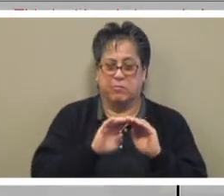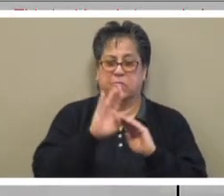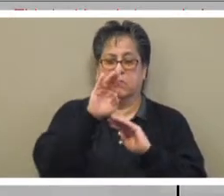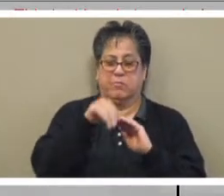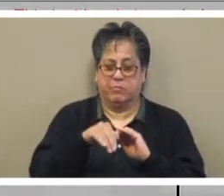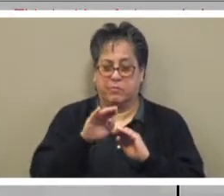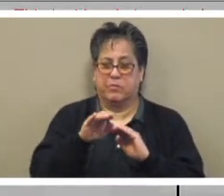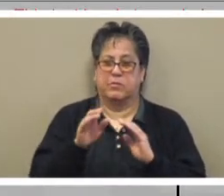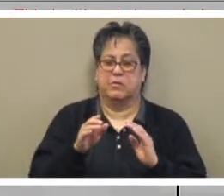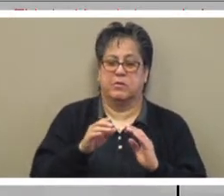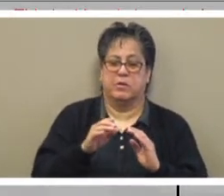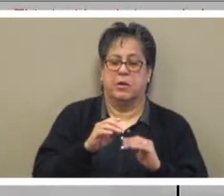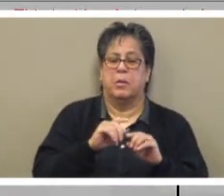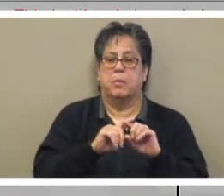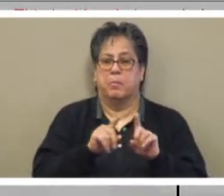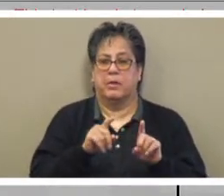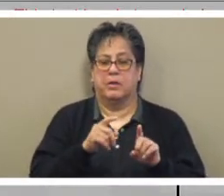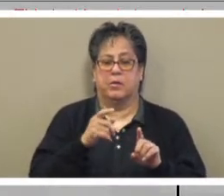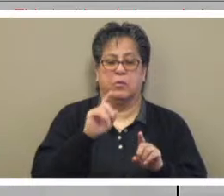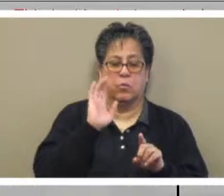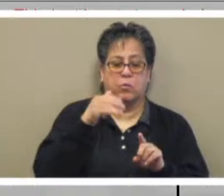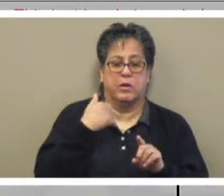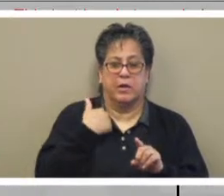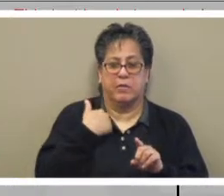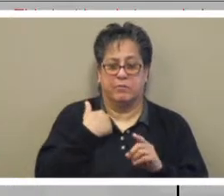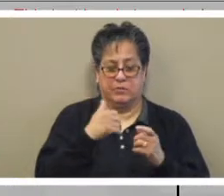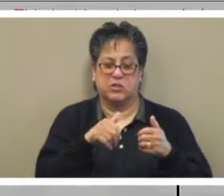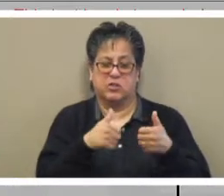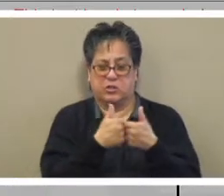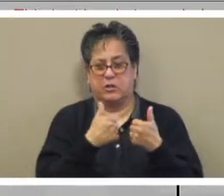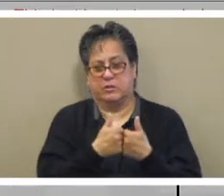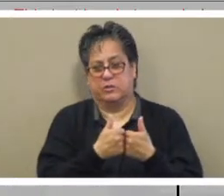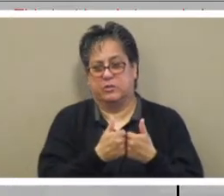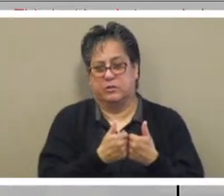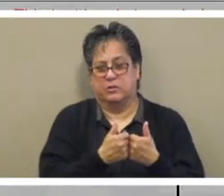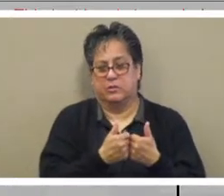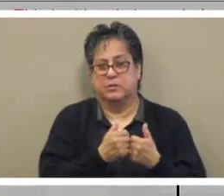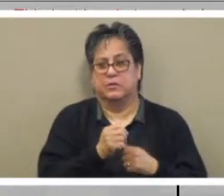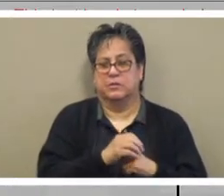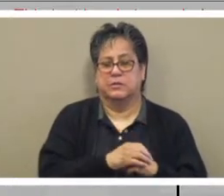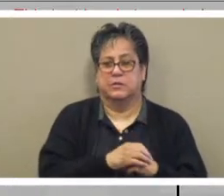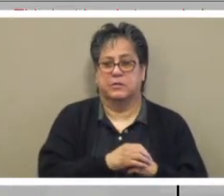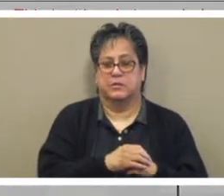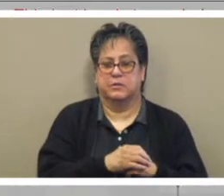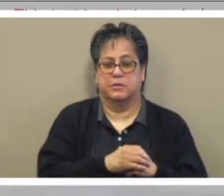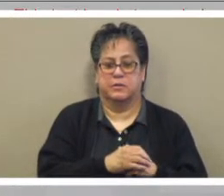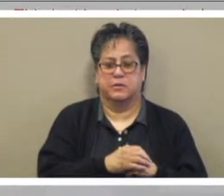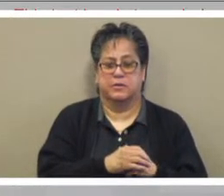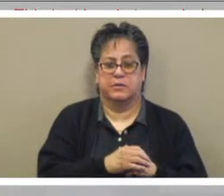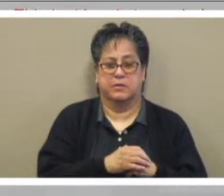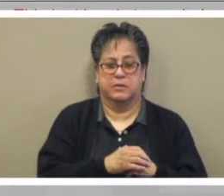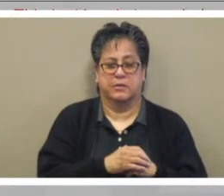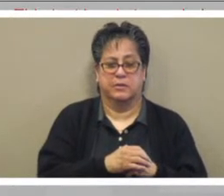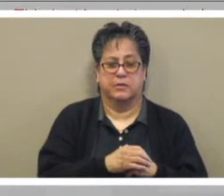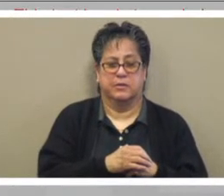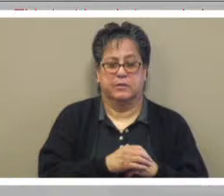in the debt service rate alone when we know that we're going to have challenges over on the operating general fund side.